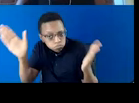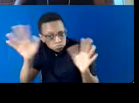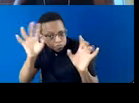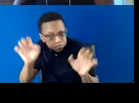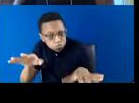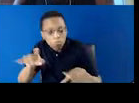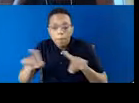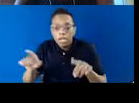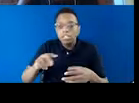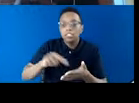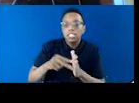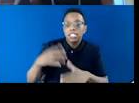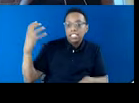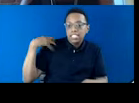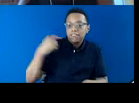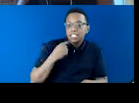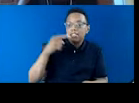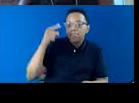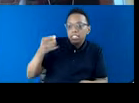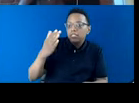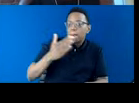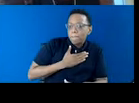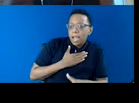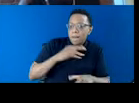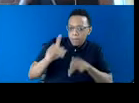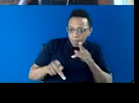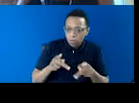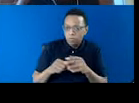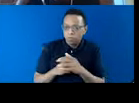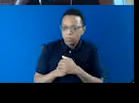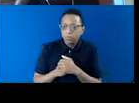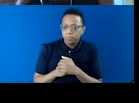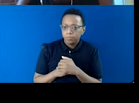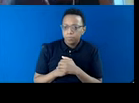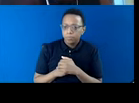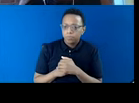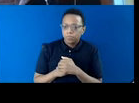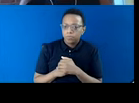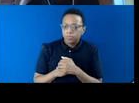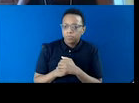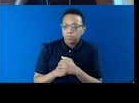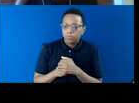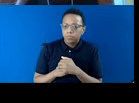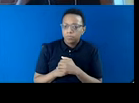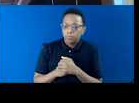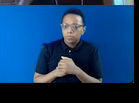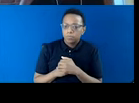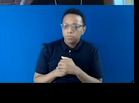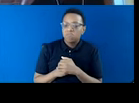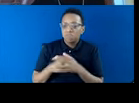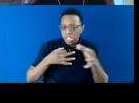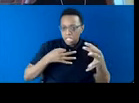is my people." They said, "What's that person over there doing?" And the cacique said, "This is my people," you know, and then explained to them why that was happening